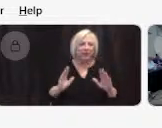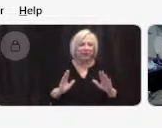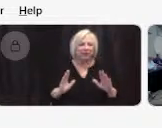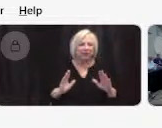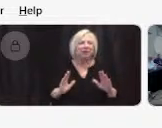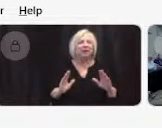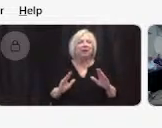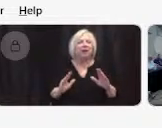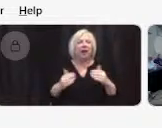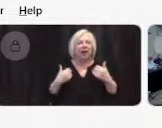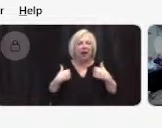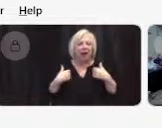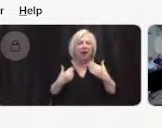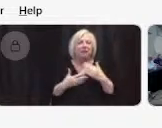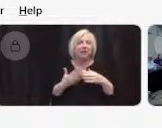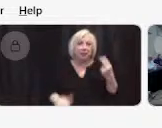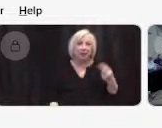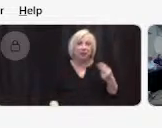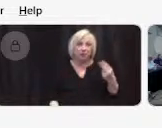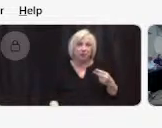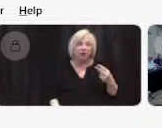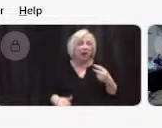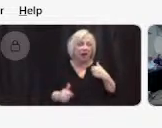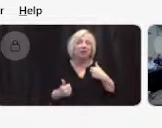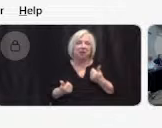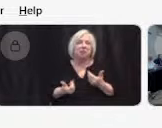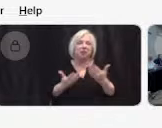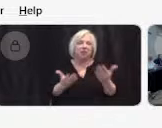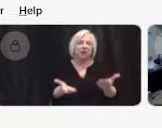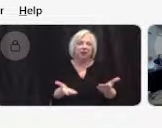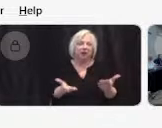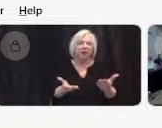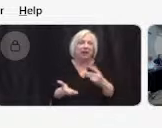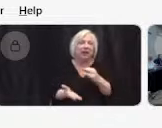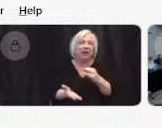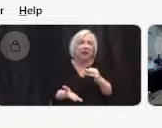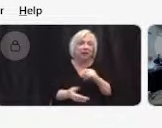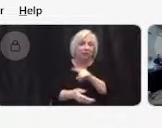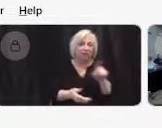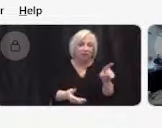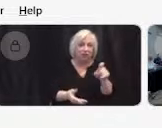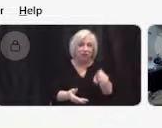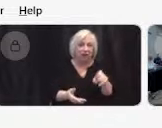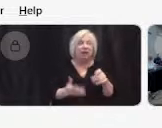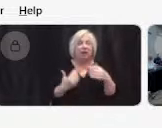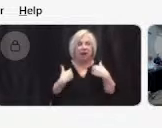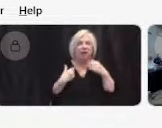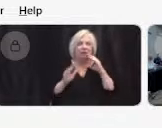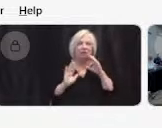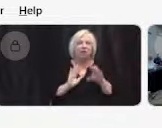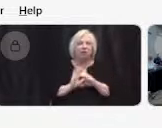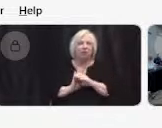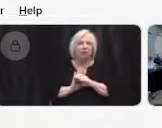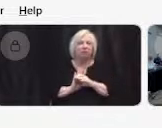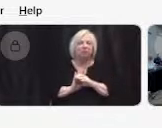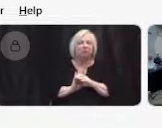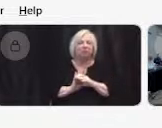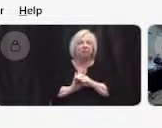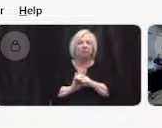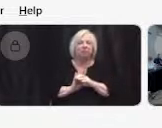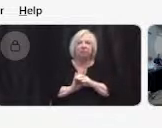some history on that, and I could provide that to you as well if needed. I have it with photos.